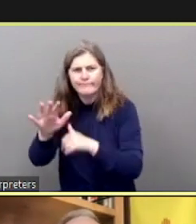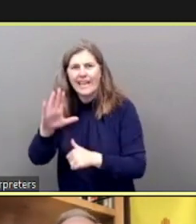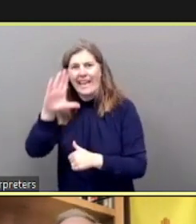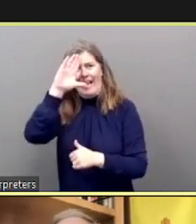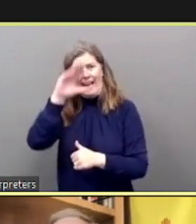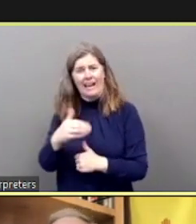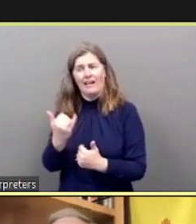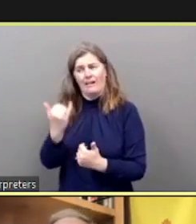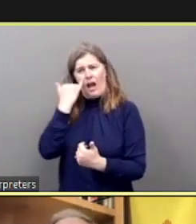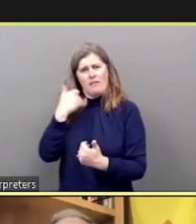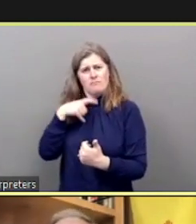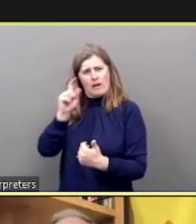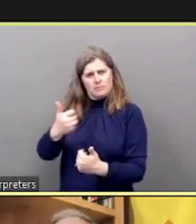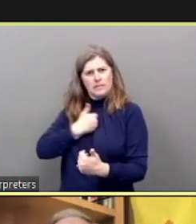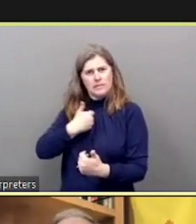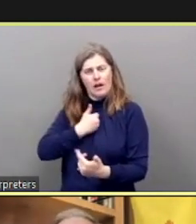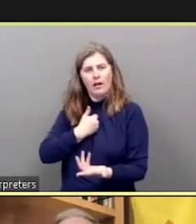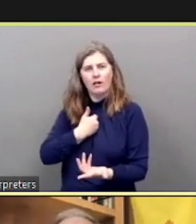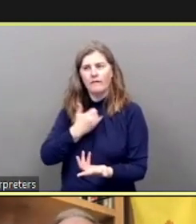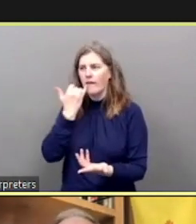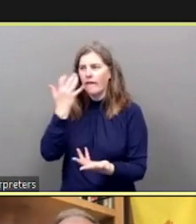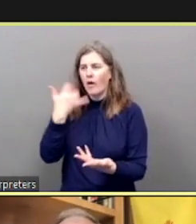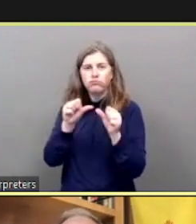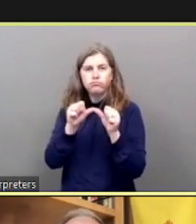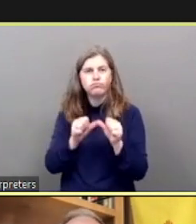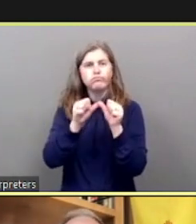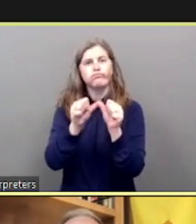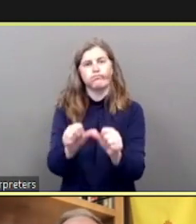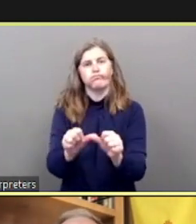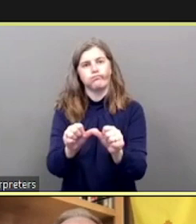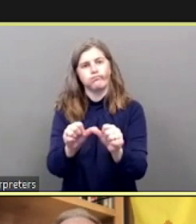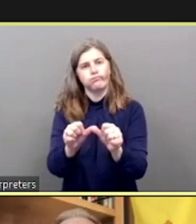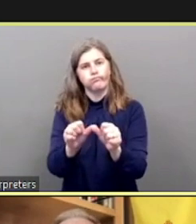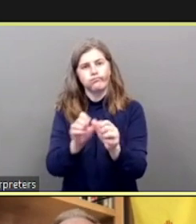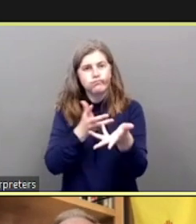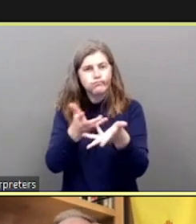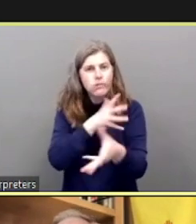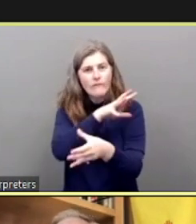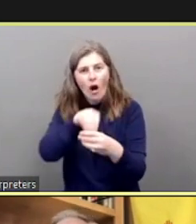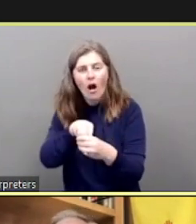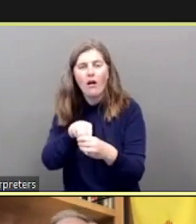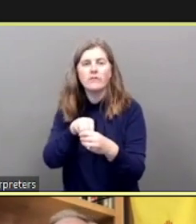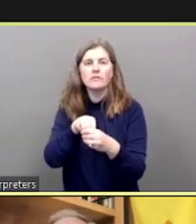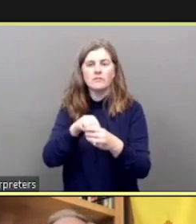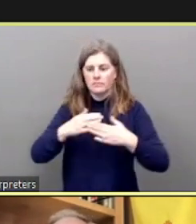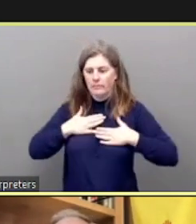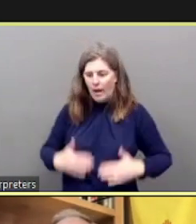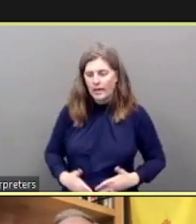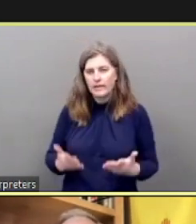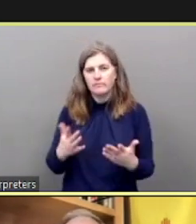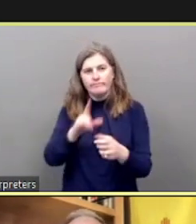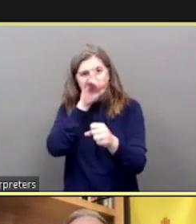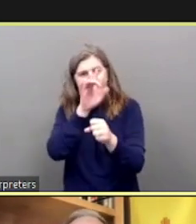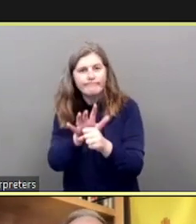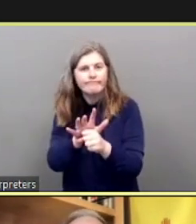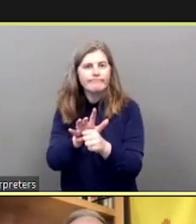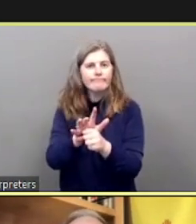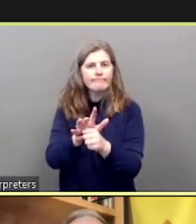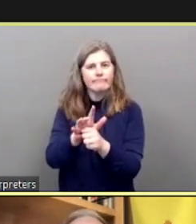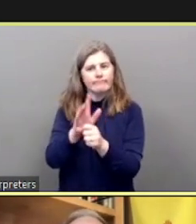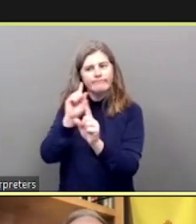I want to be continue to be as engaged and dedicated as I